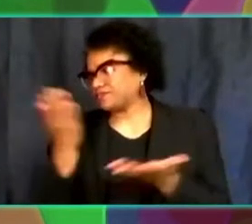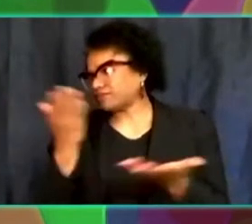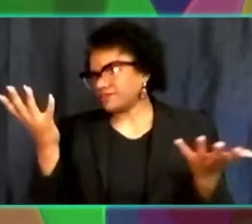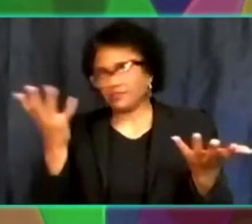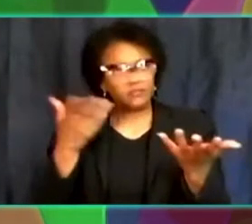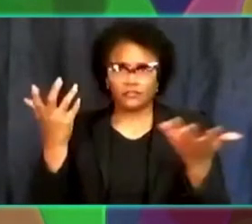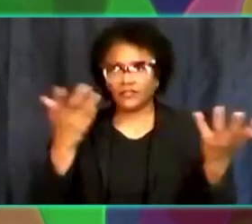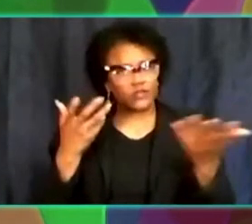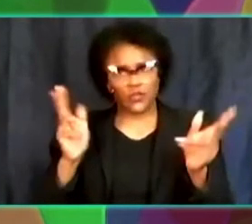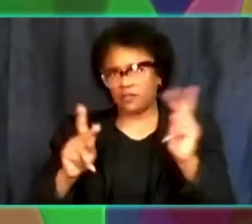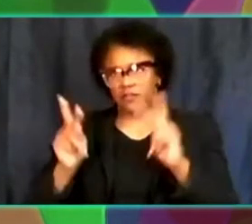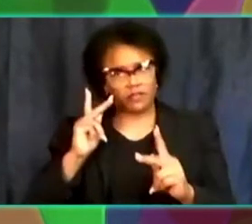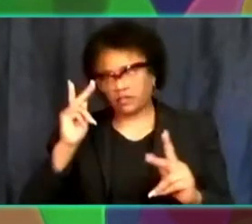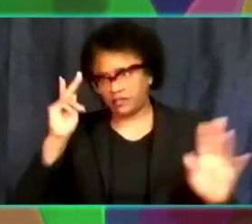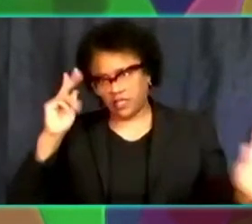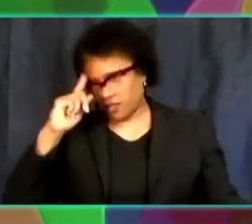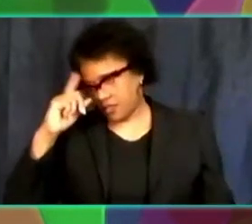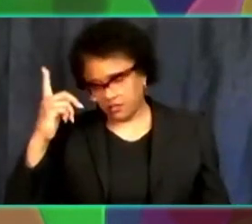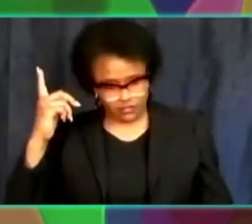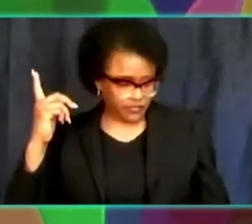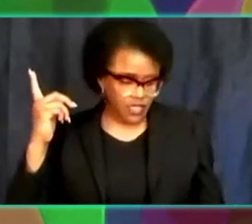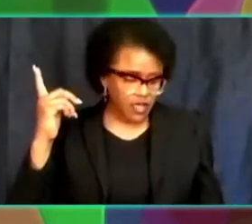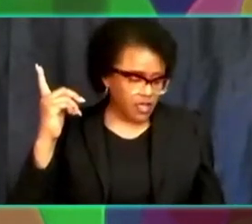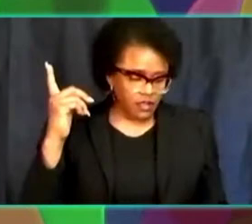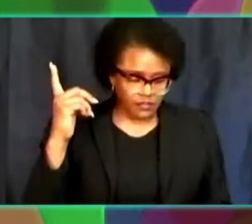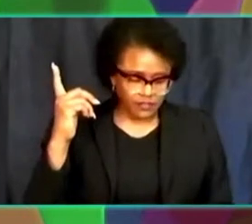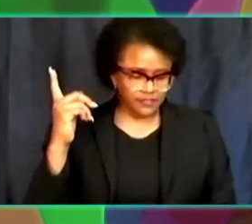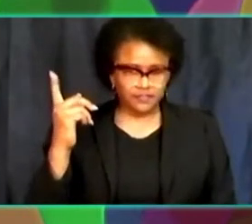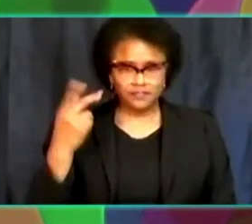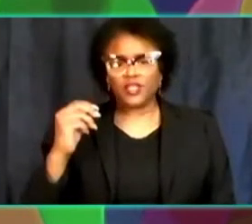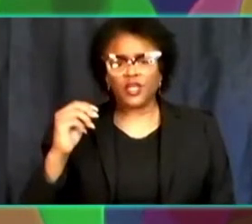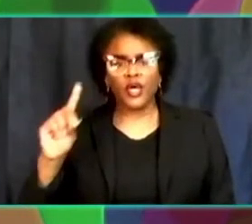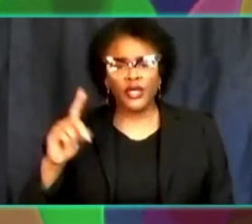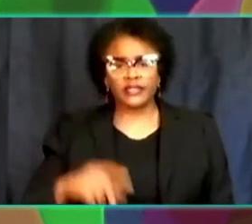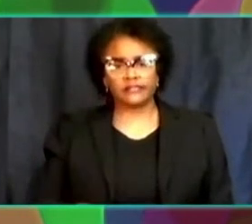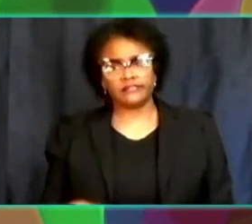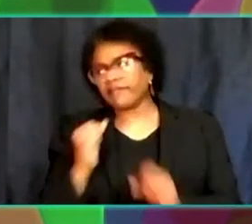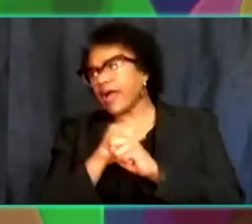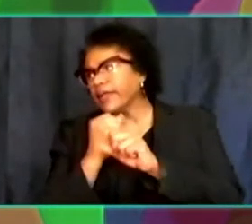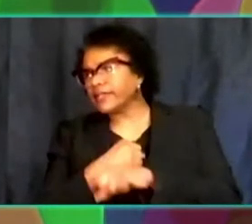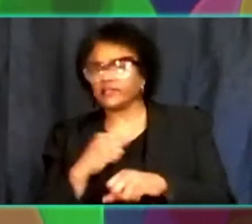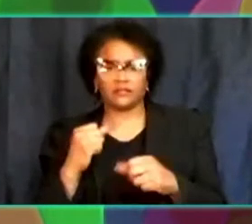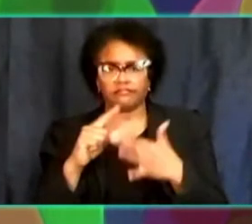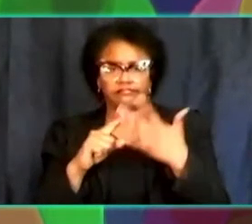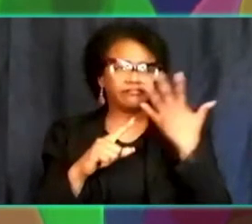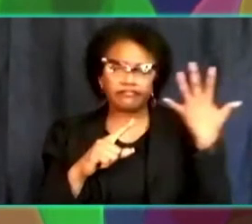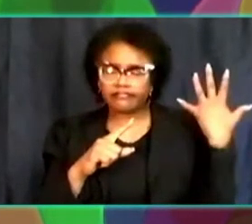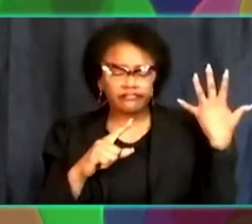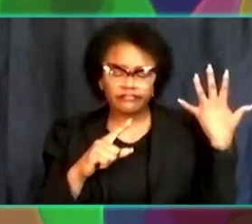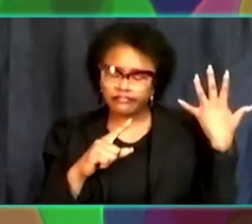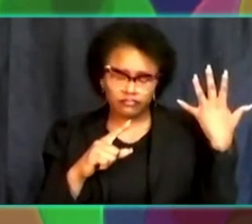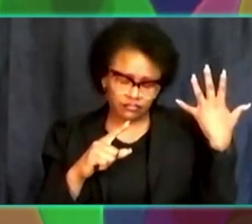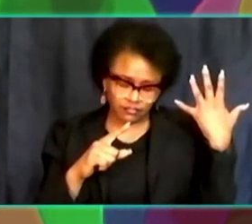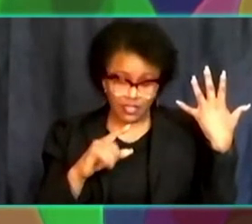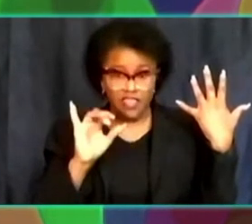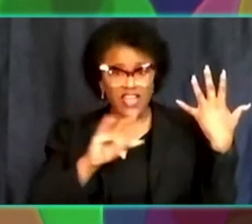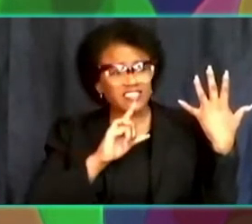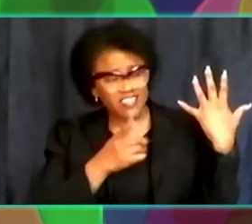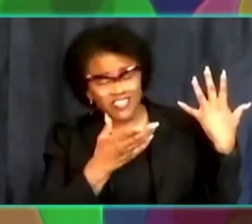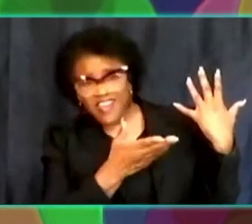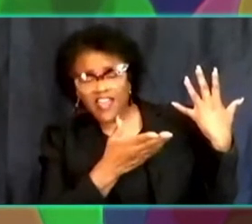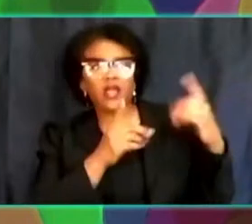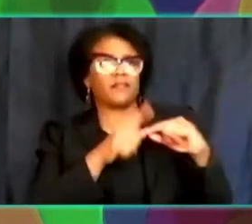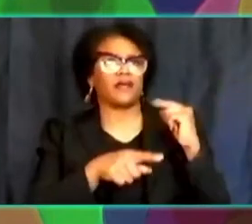be thinking, but you know, hood fighting, whatever, whatever. Like, though that exists too, but I did not,